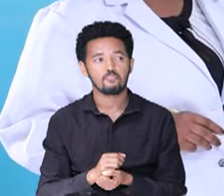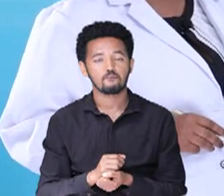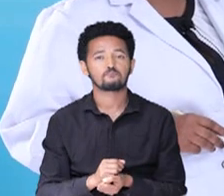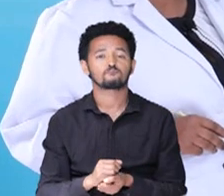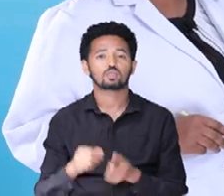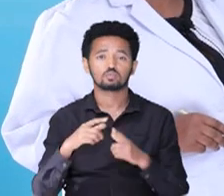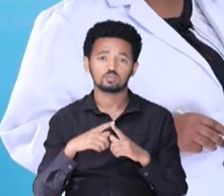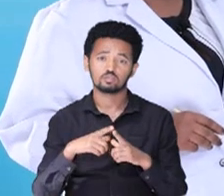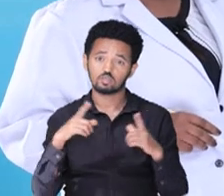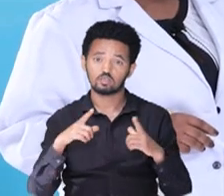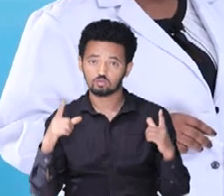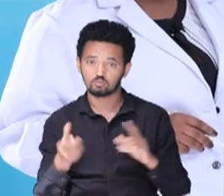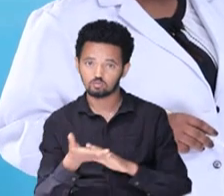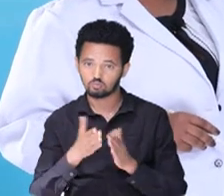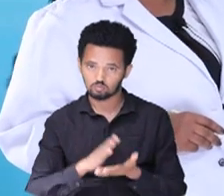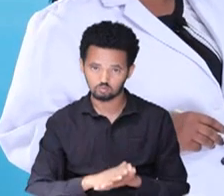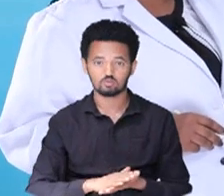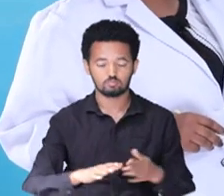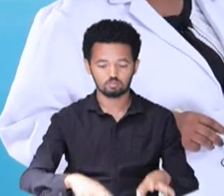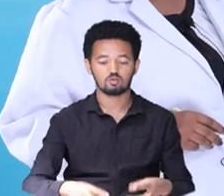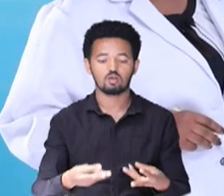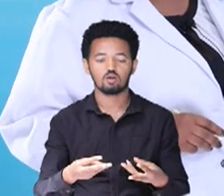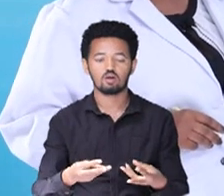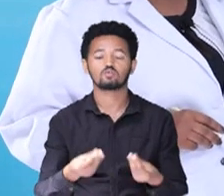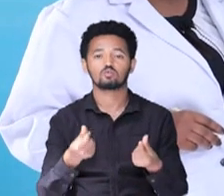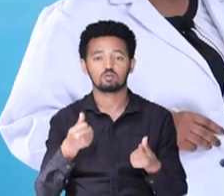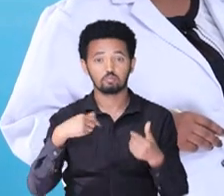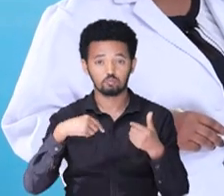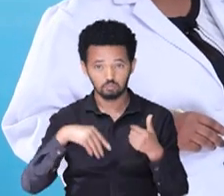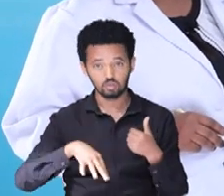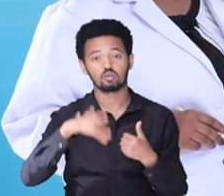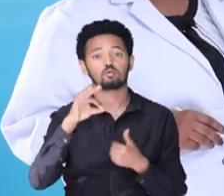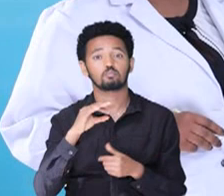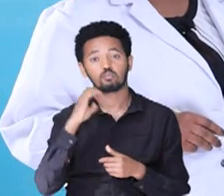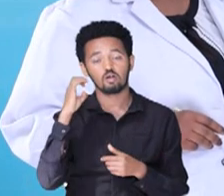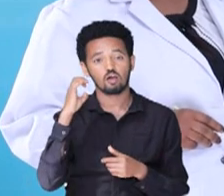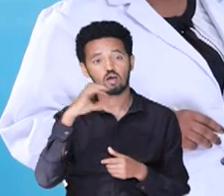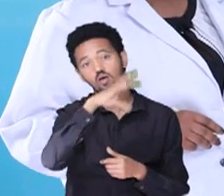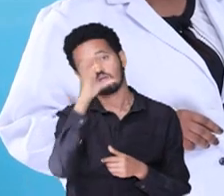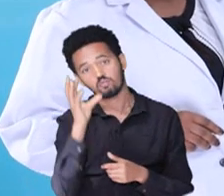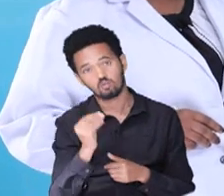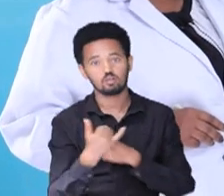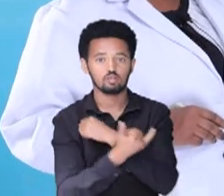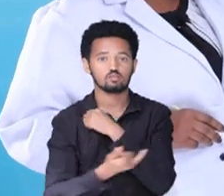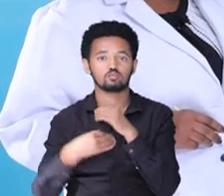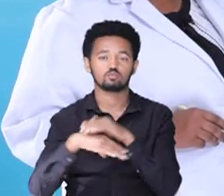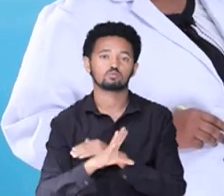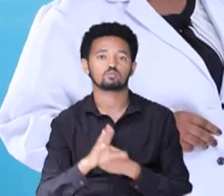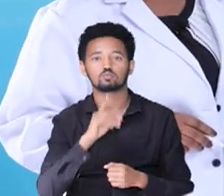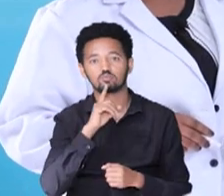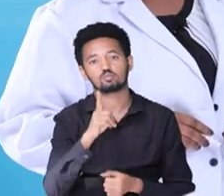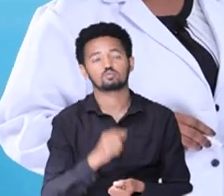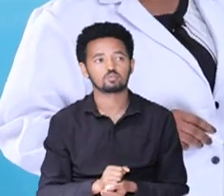the largest group of African soil. It rich in aluminum and iron oxide. Mostly